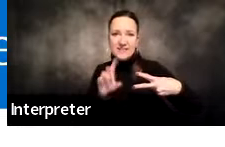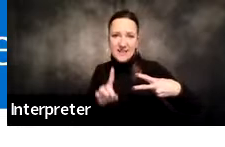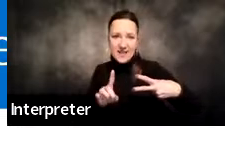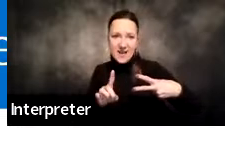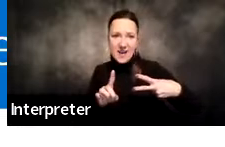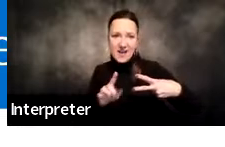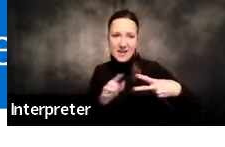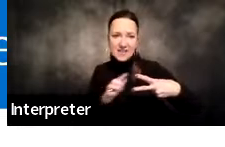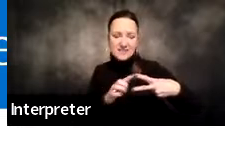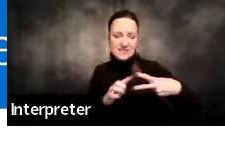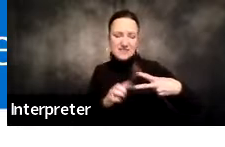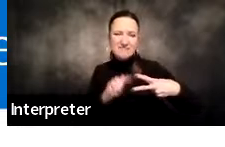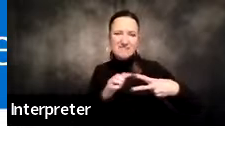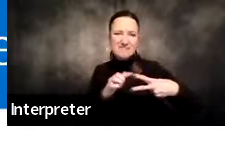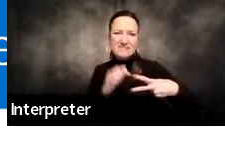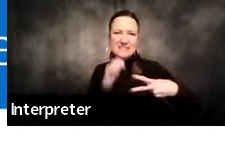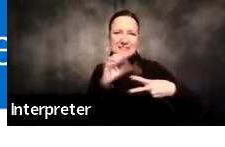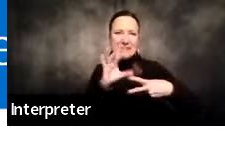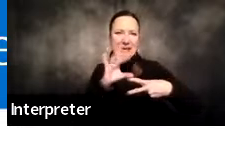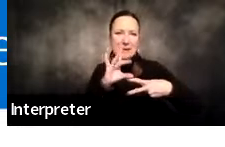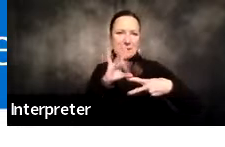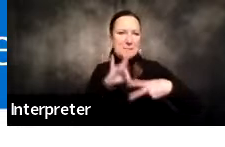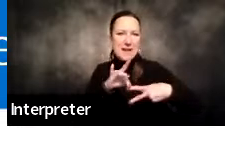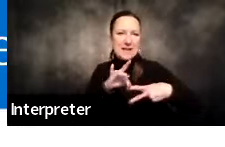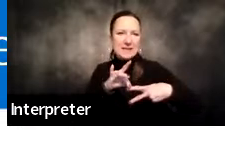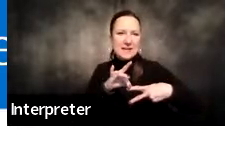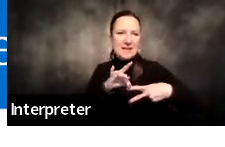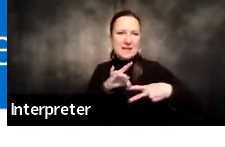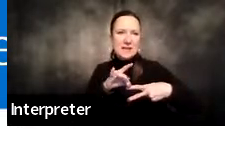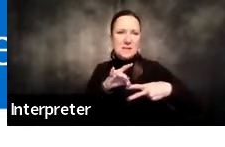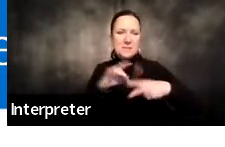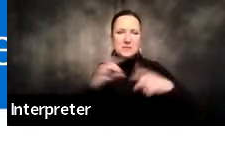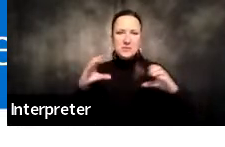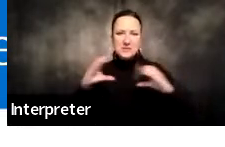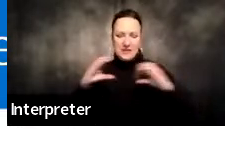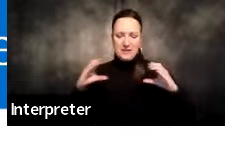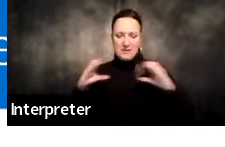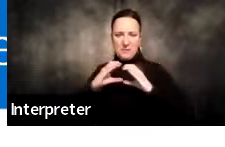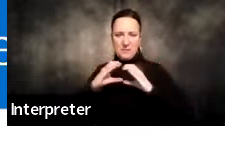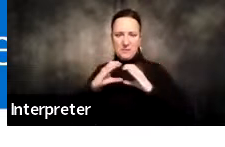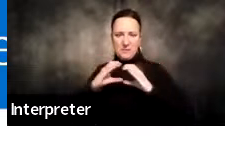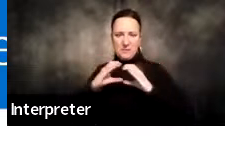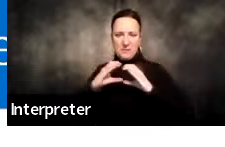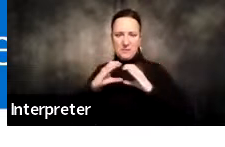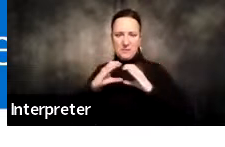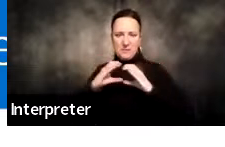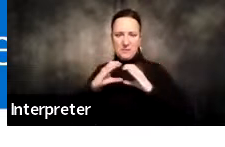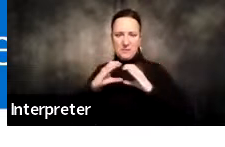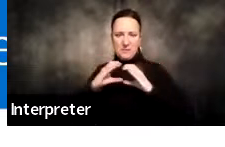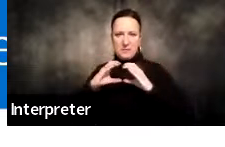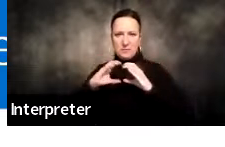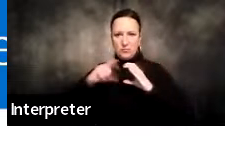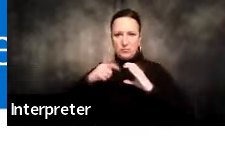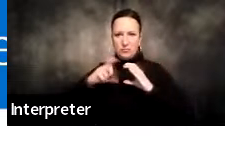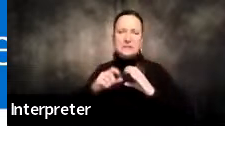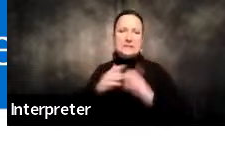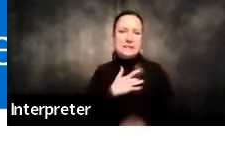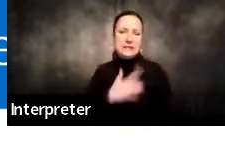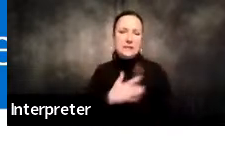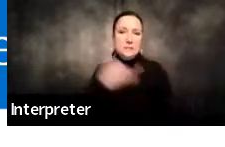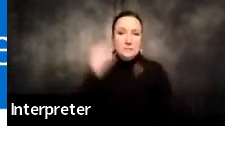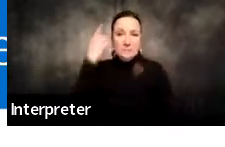like a little bulb where it connects to the valve. And that's typical of a lead pipe. We're